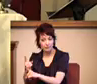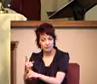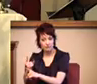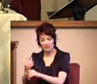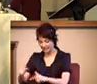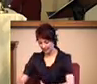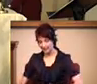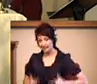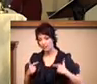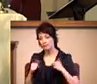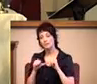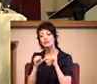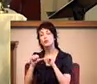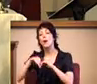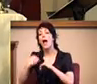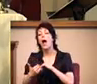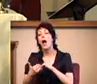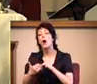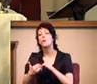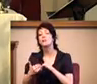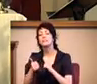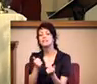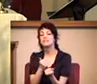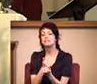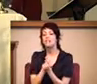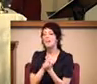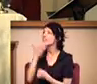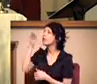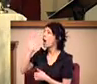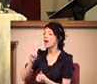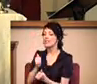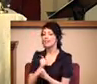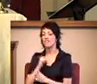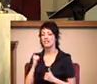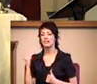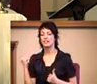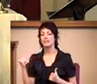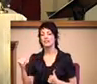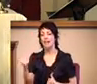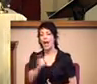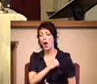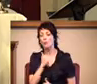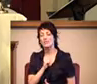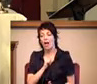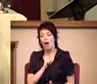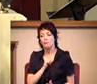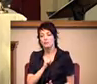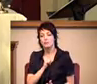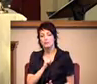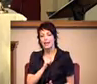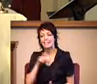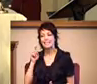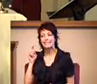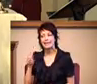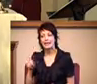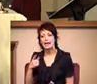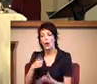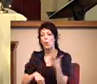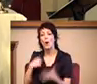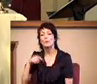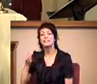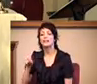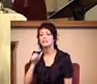survive by loving God, loving ourselves, and just needing what we need and not getting